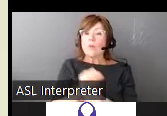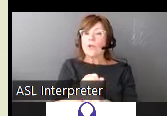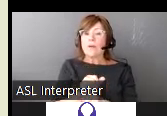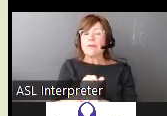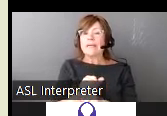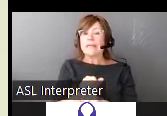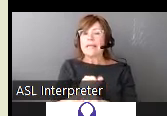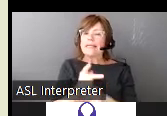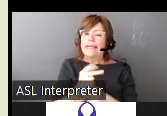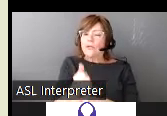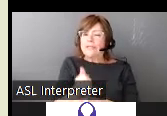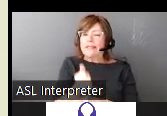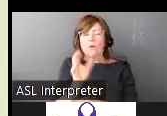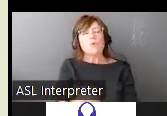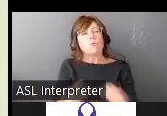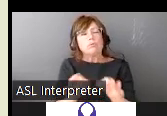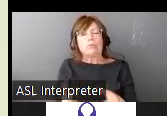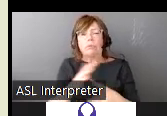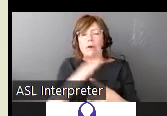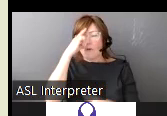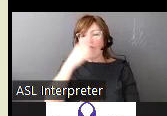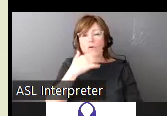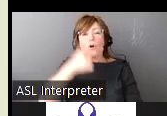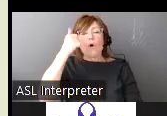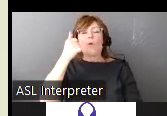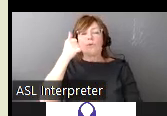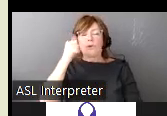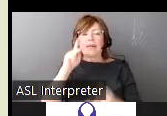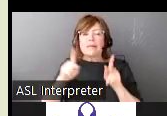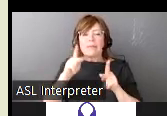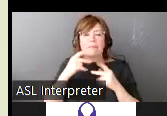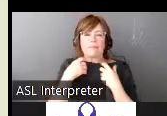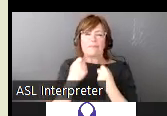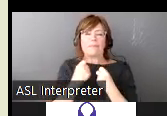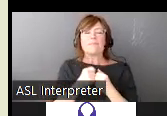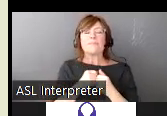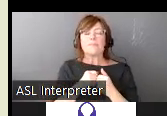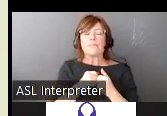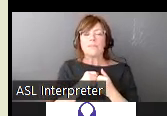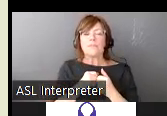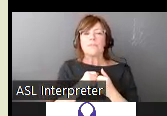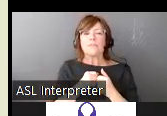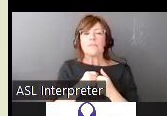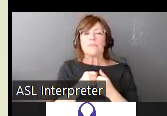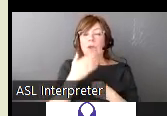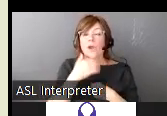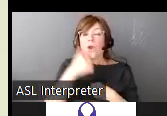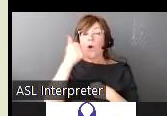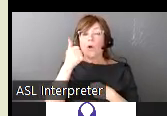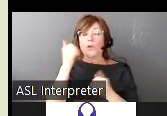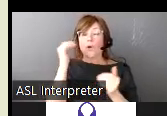paramount importance to an older immigrant's well-being. In contrast, when older adults have